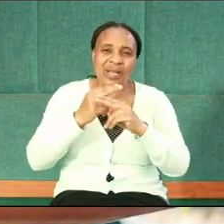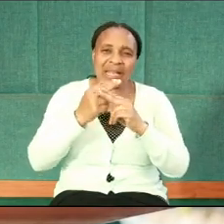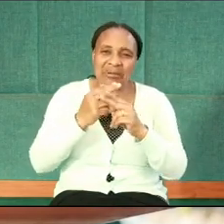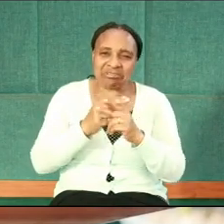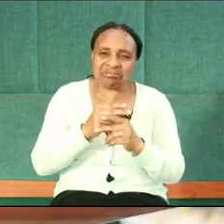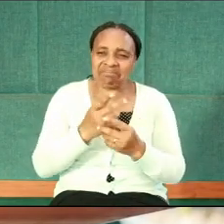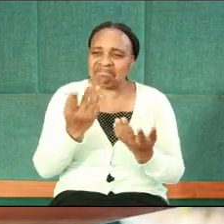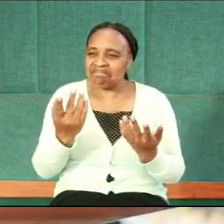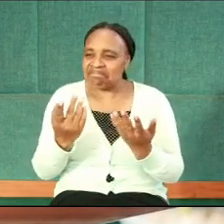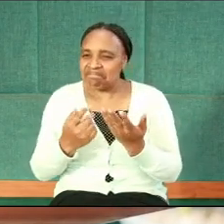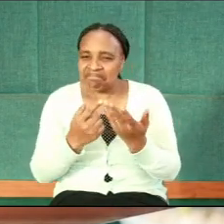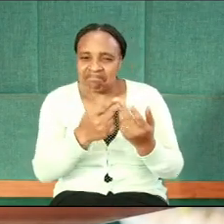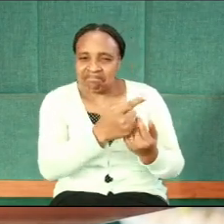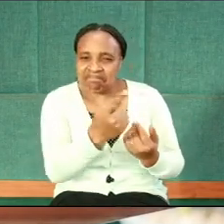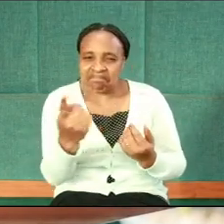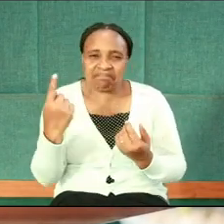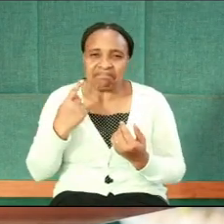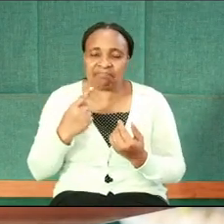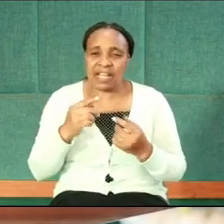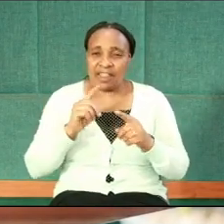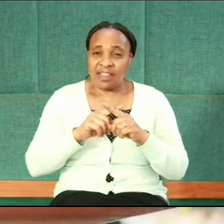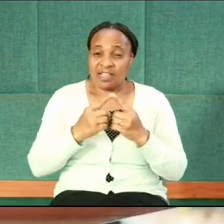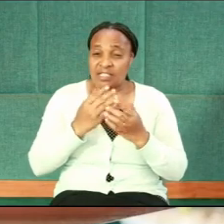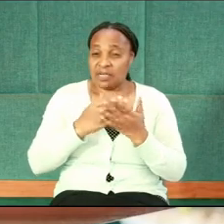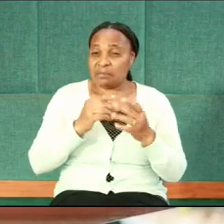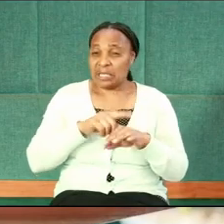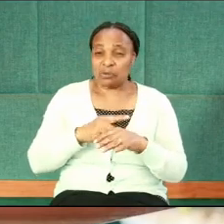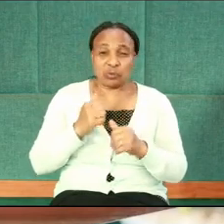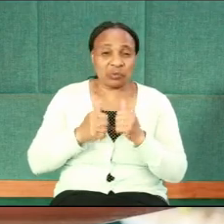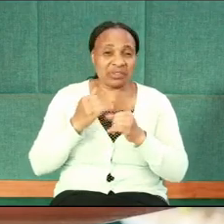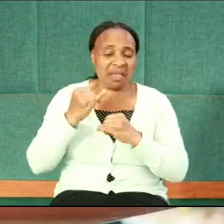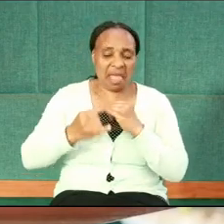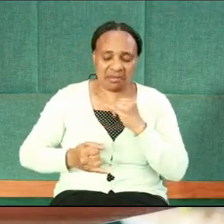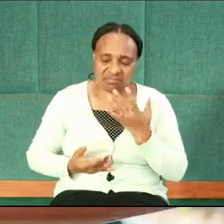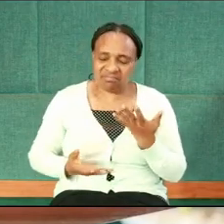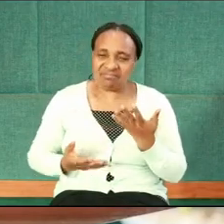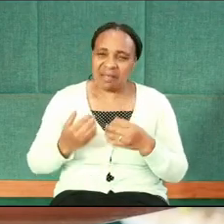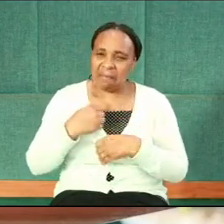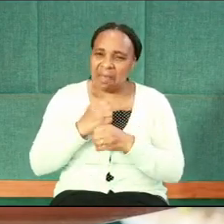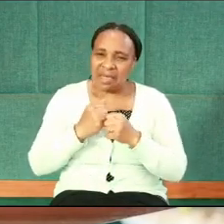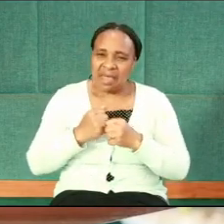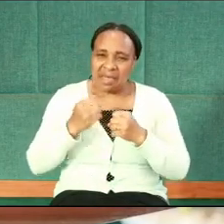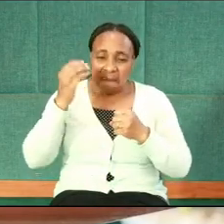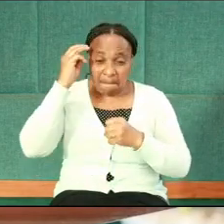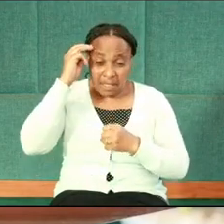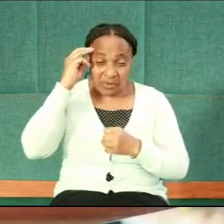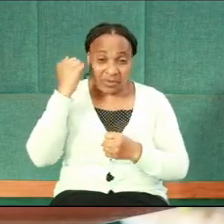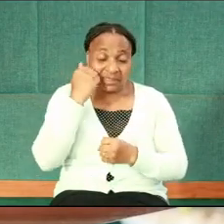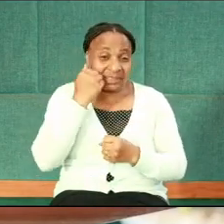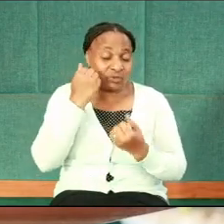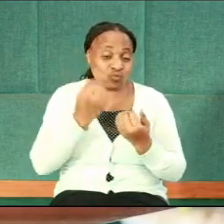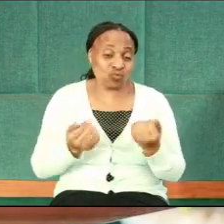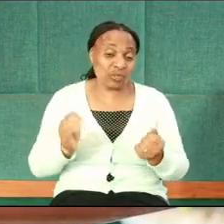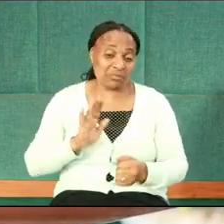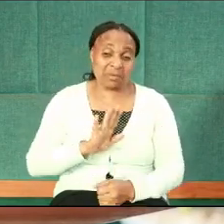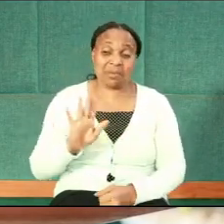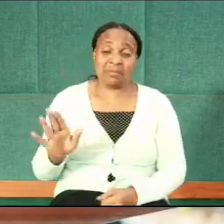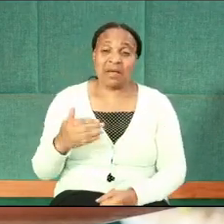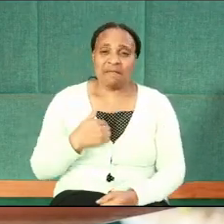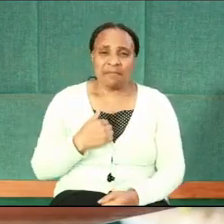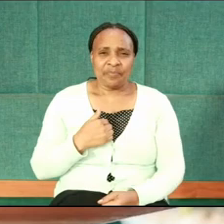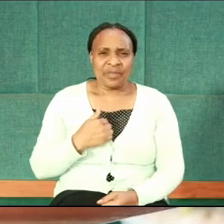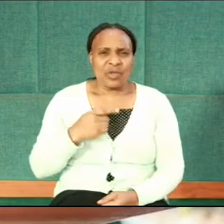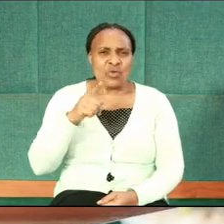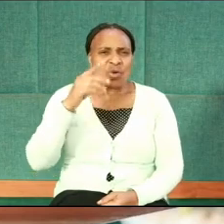those ones stick, which end up causing mental diseases to these children. Imagine one time I